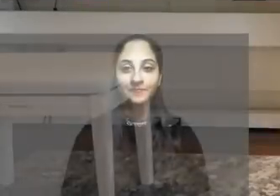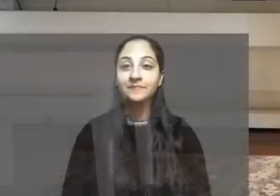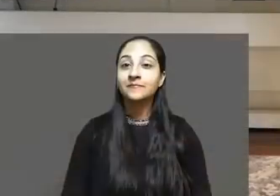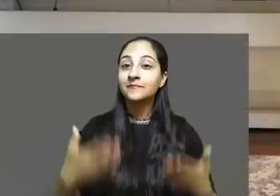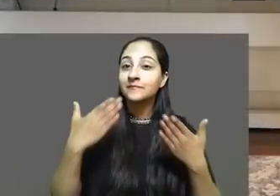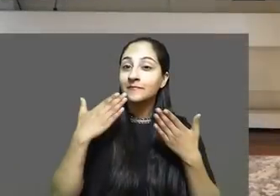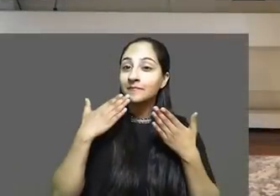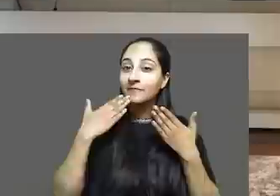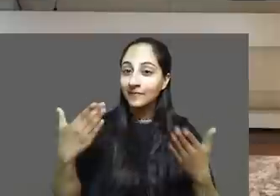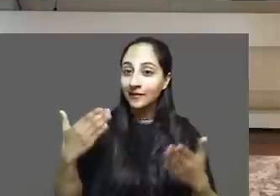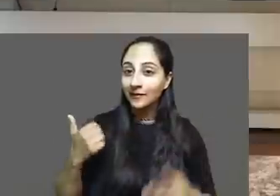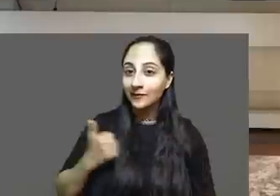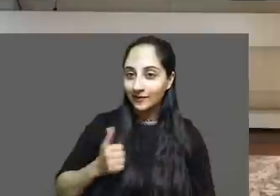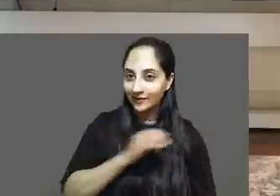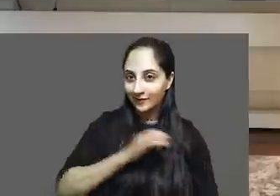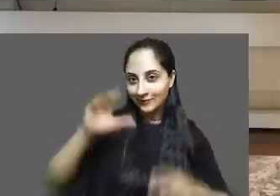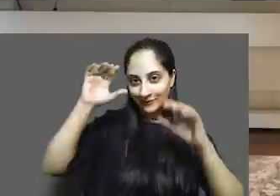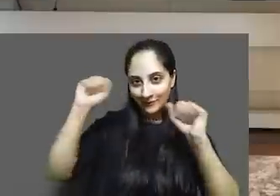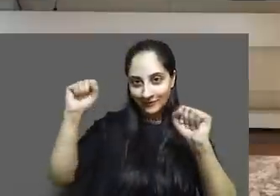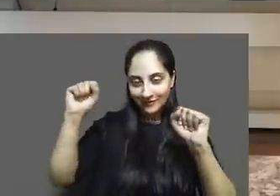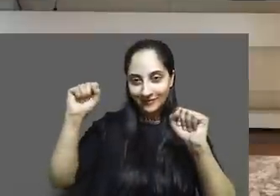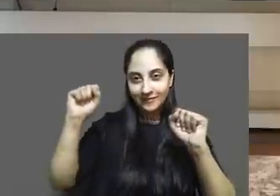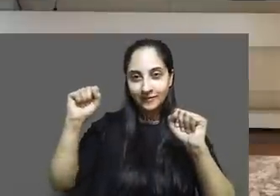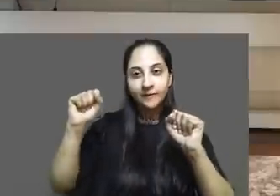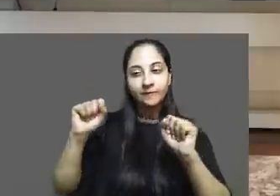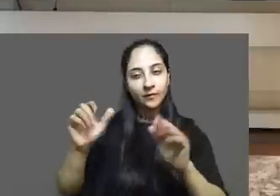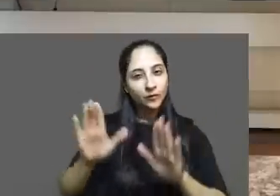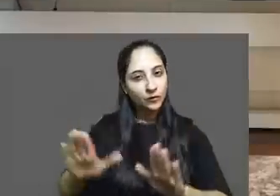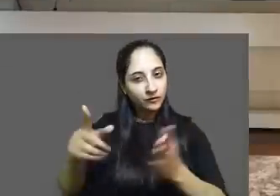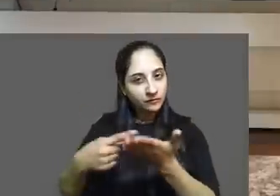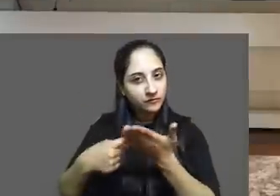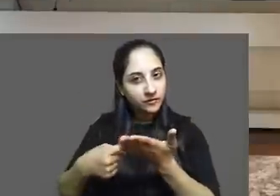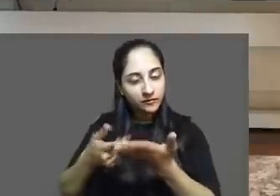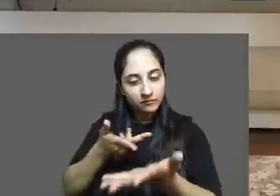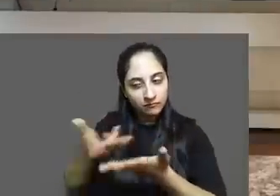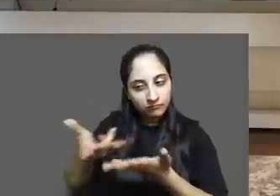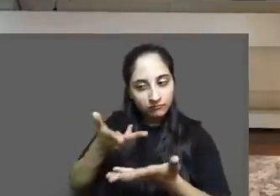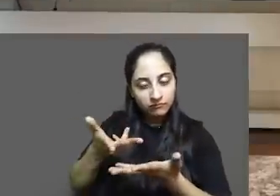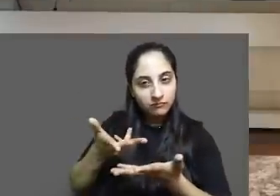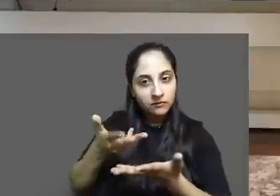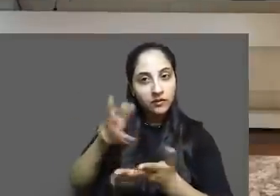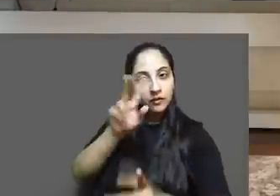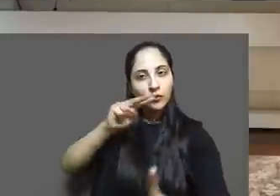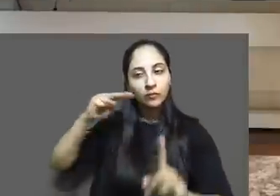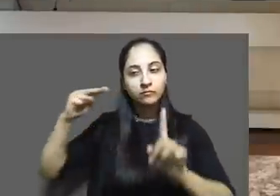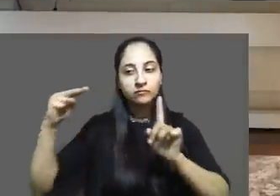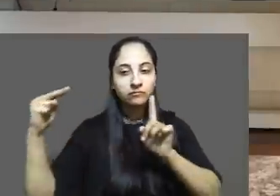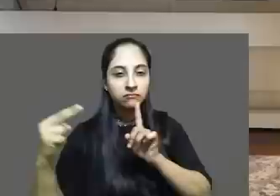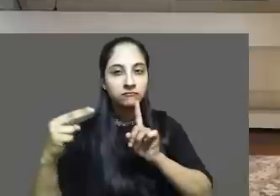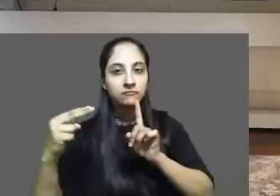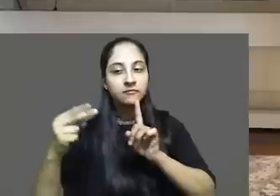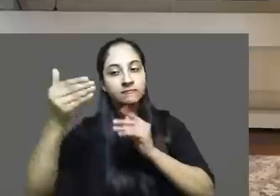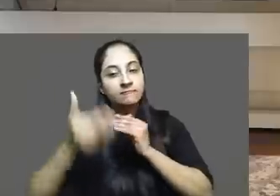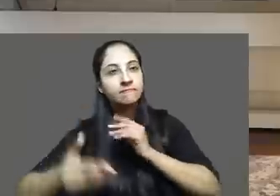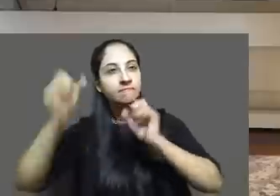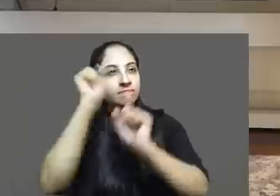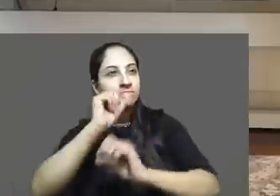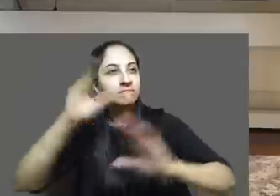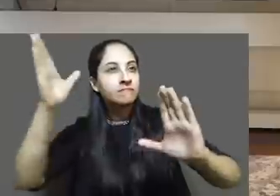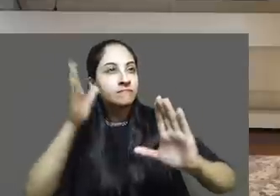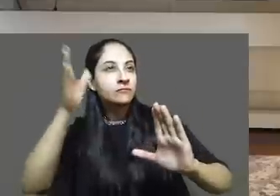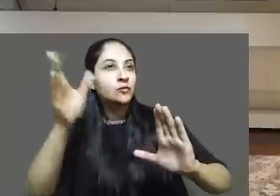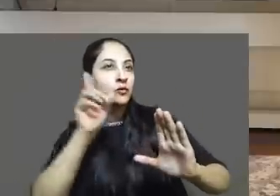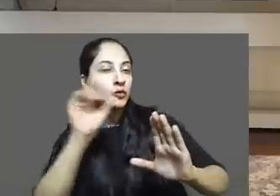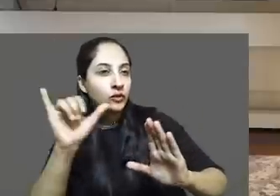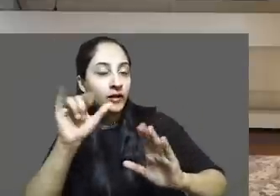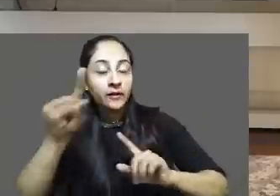Thank you, President Kasim Laka, for that fantastic conversation. You know, I learned a lot about not just what you see for us as a Jamaat, but what this year was like for